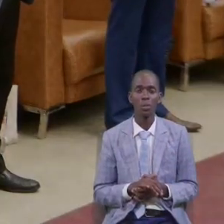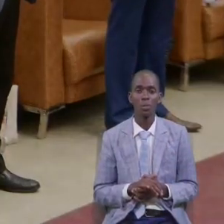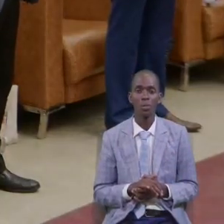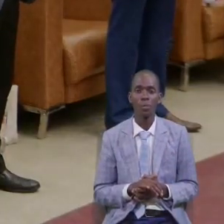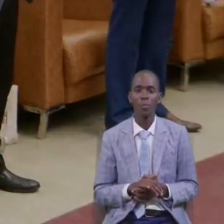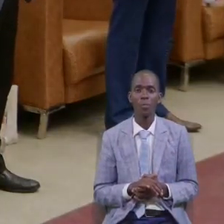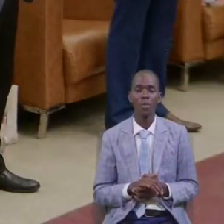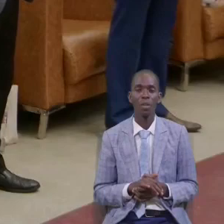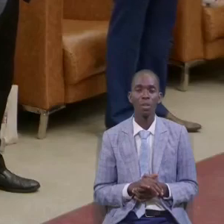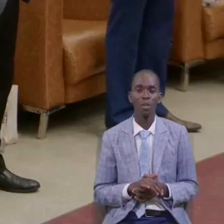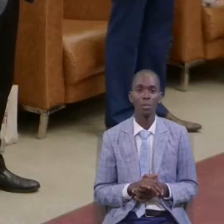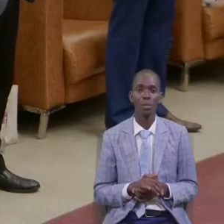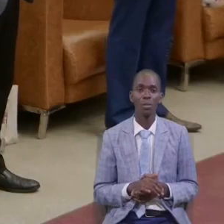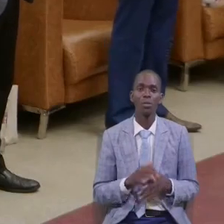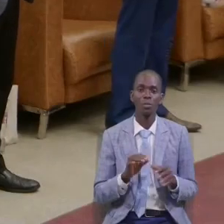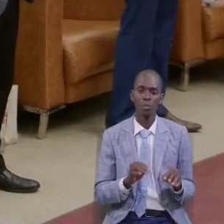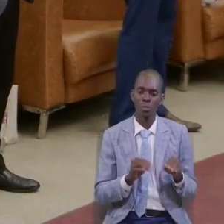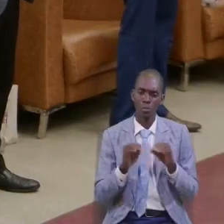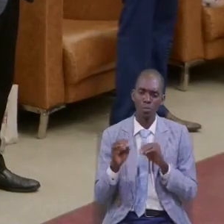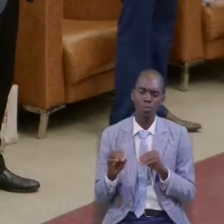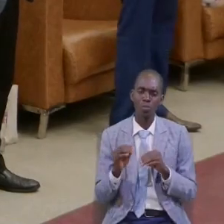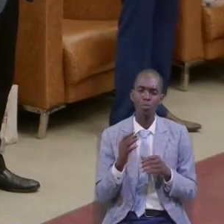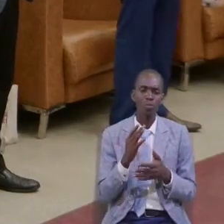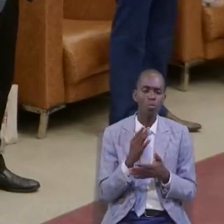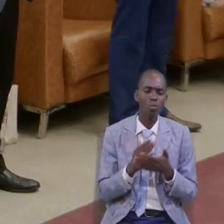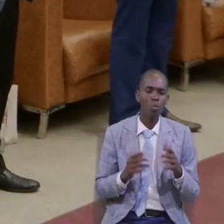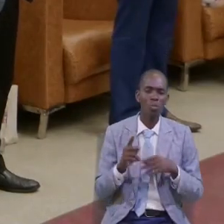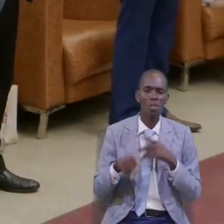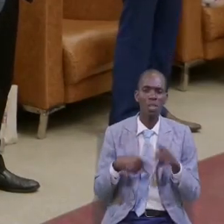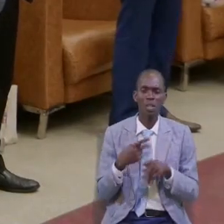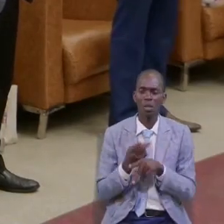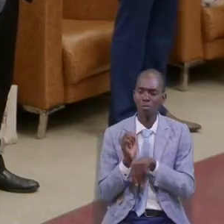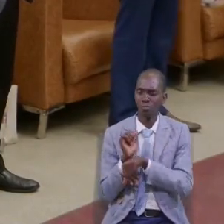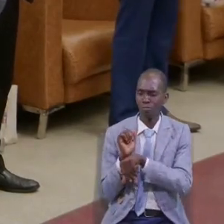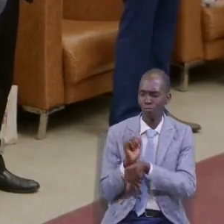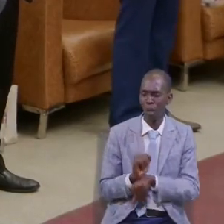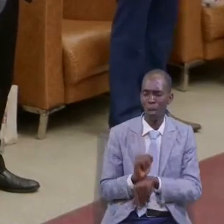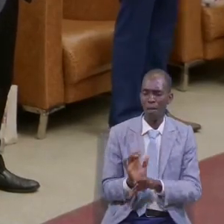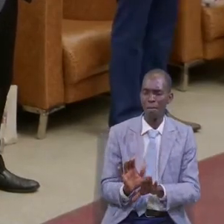Put some kind of subtle fear in them.